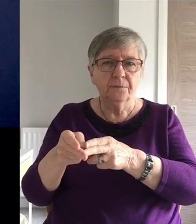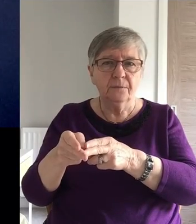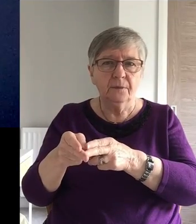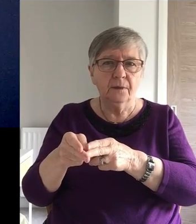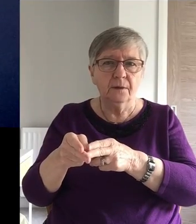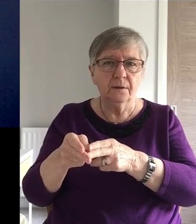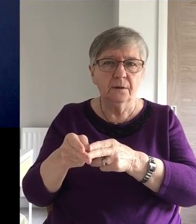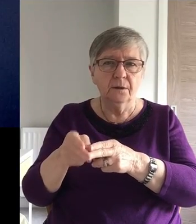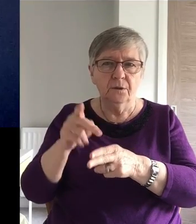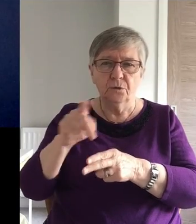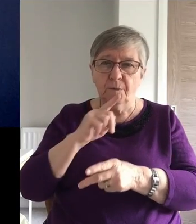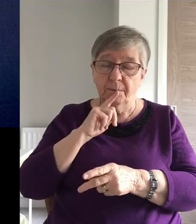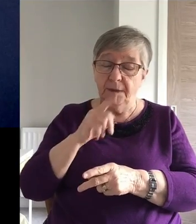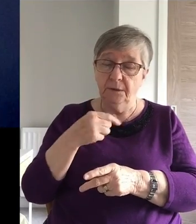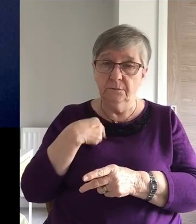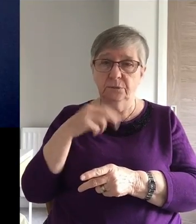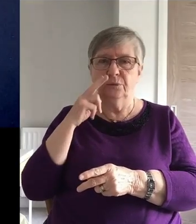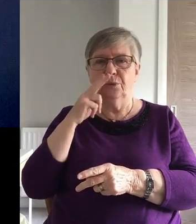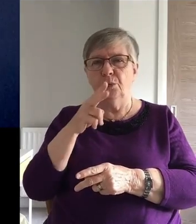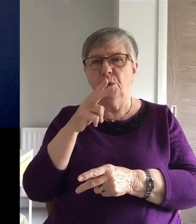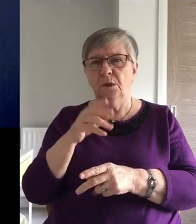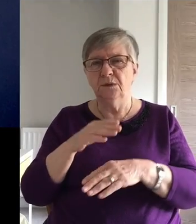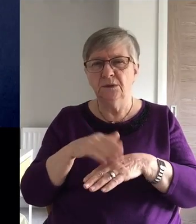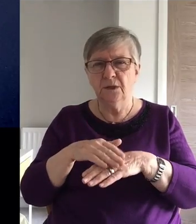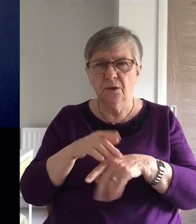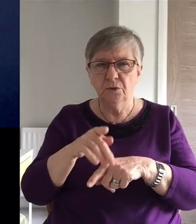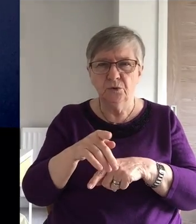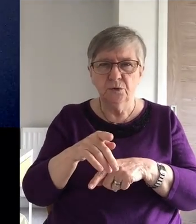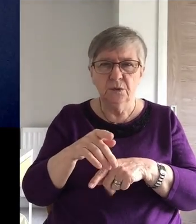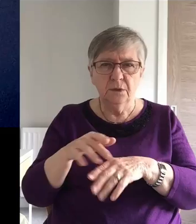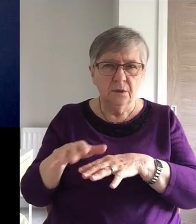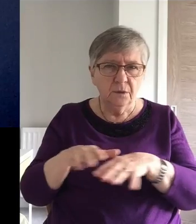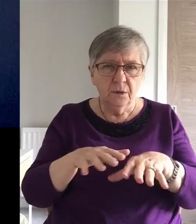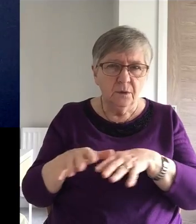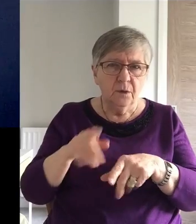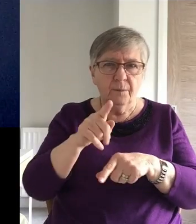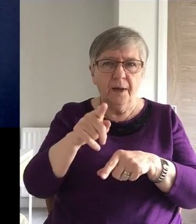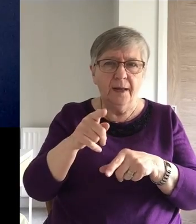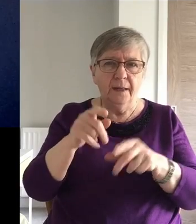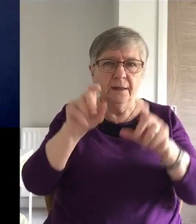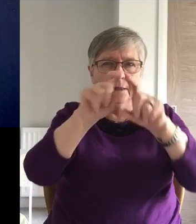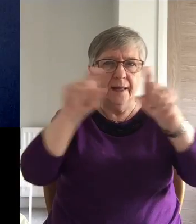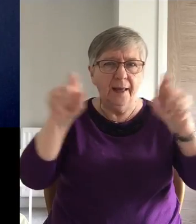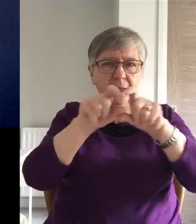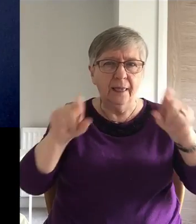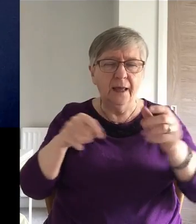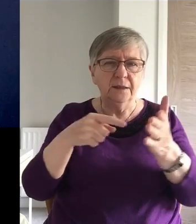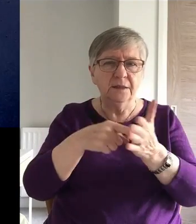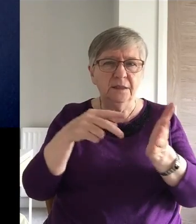We've been so touched this week, so moved by the headlines and by